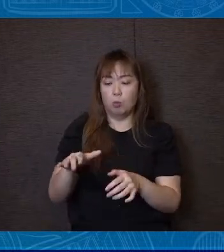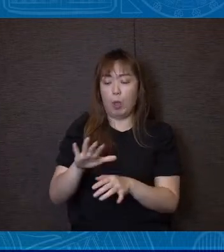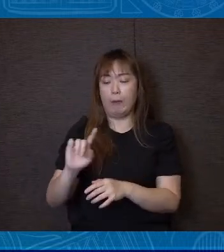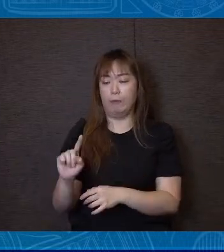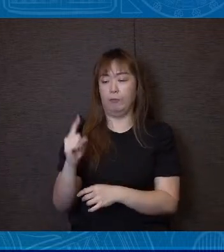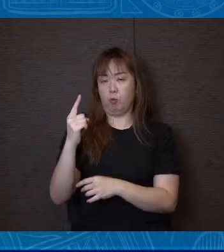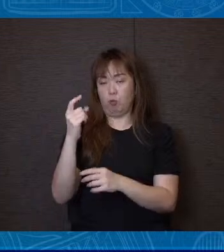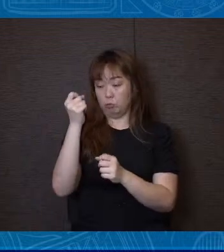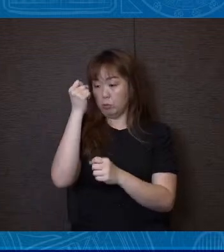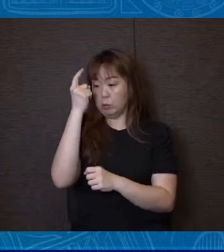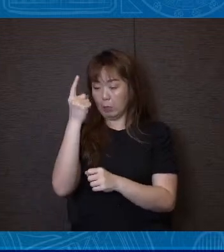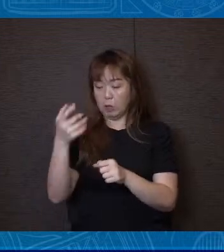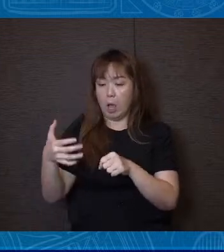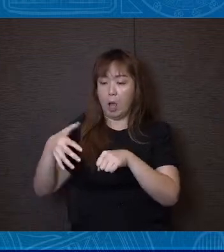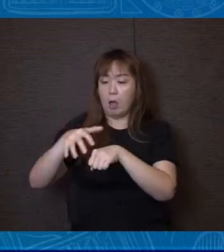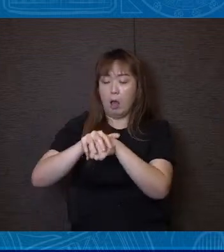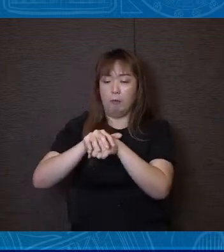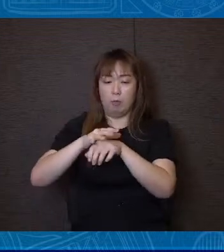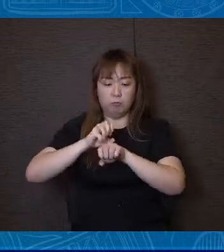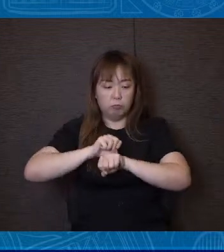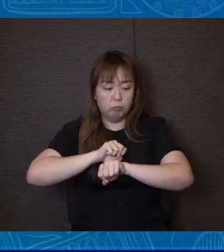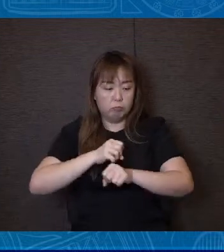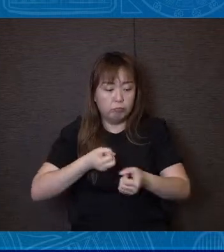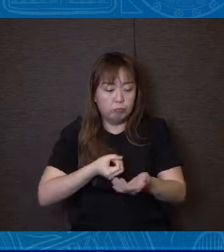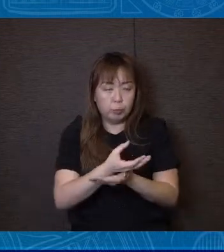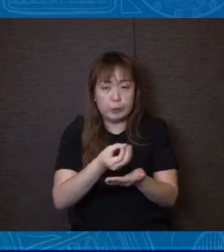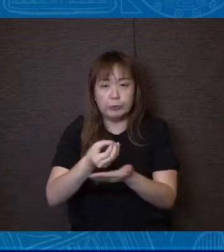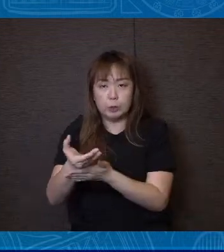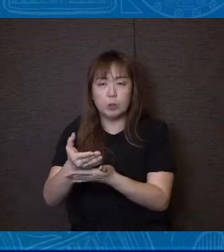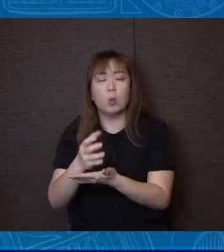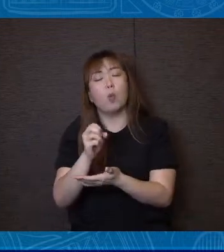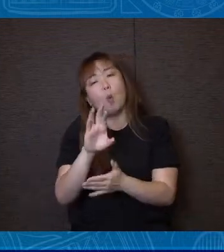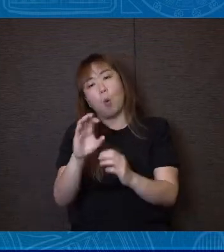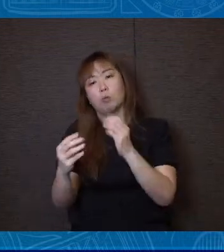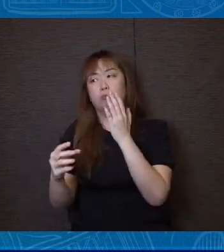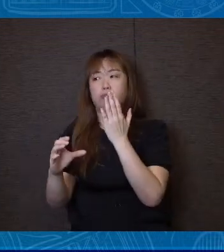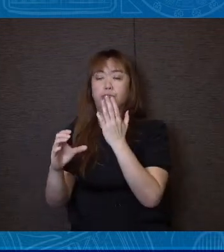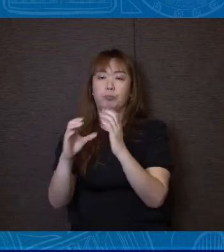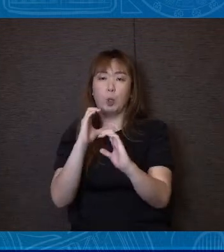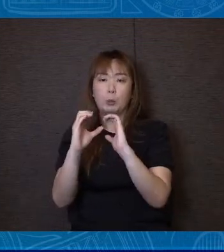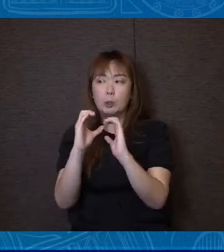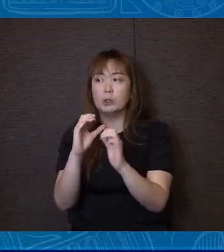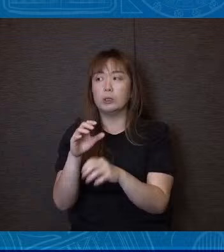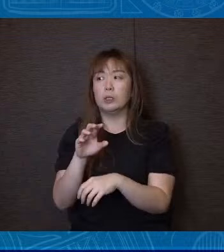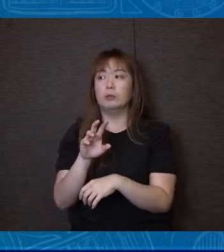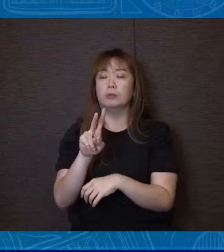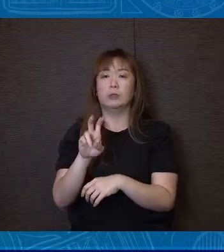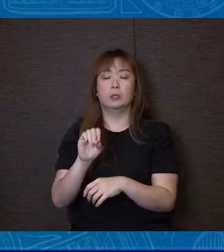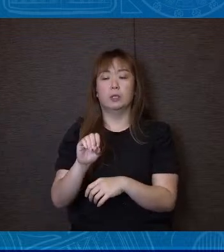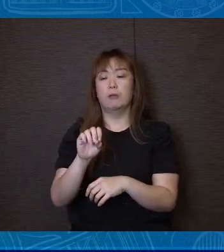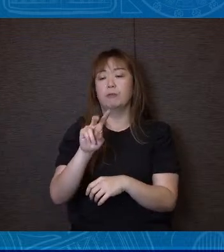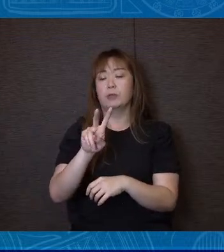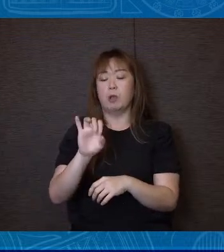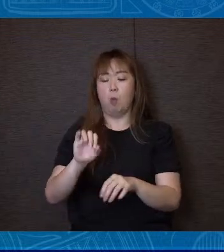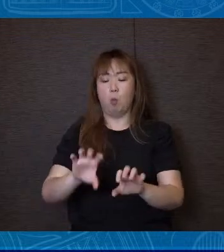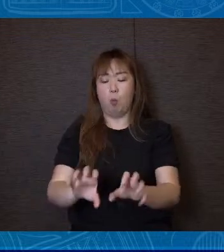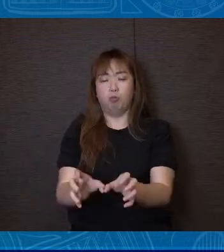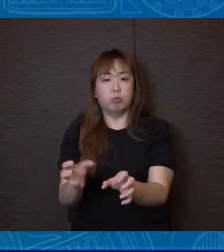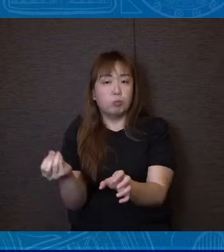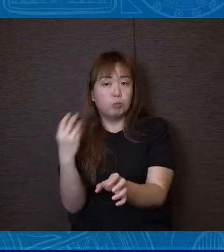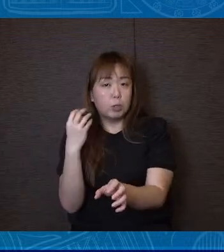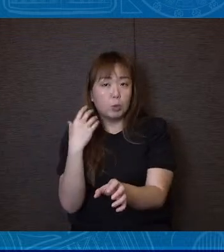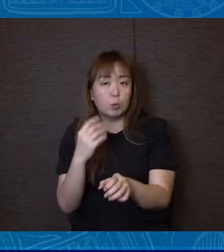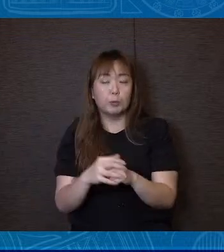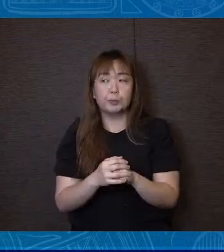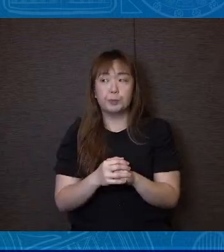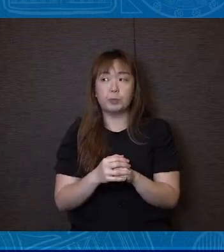coverage temporarily and they'll need to bring another form of communication, such as VSAT or VHF radio. And on the preparedness side, it's also